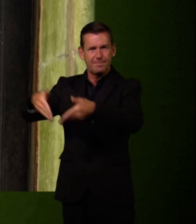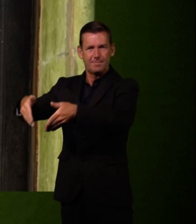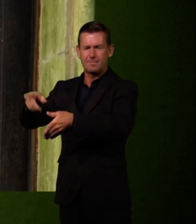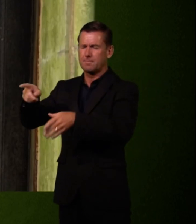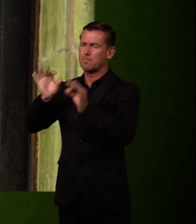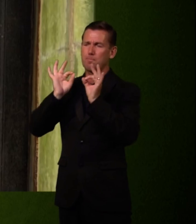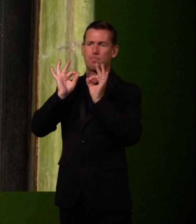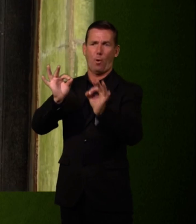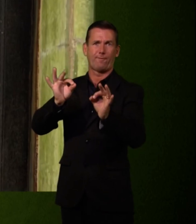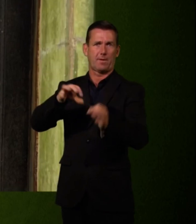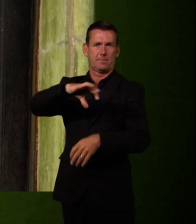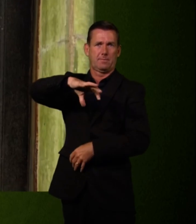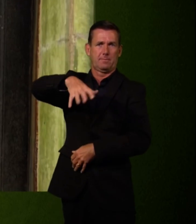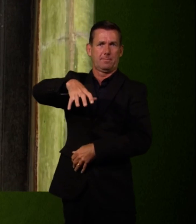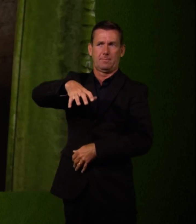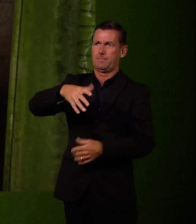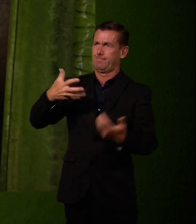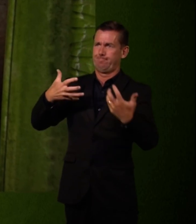need.